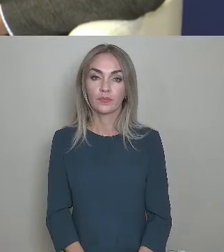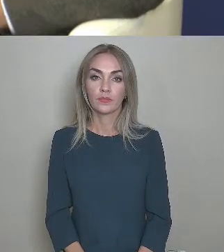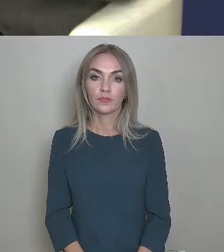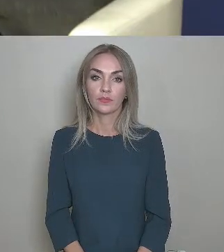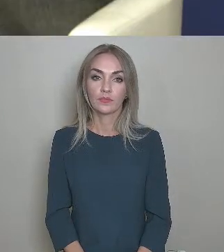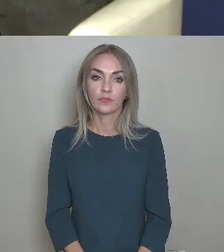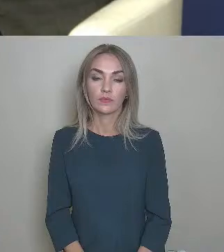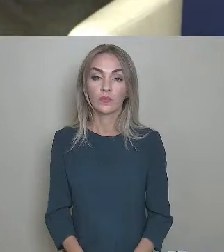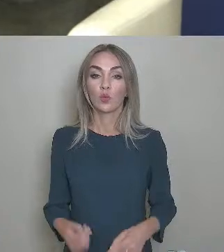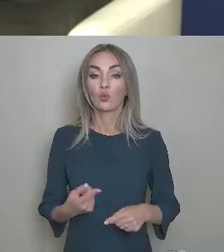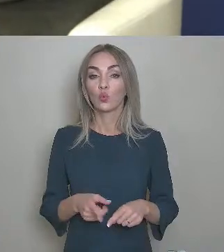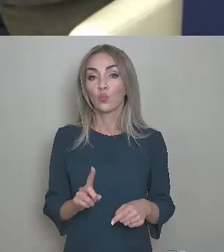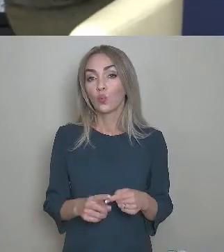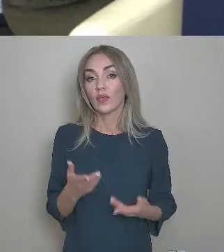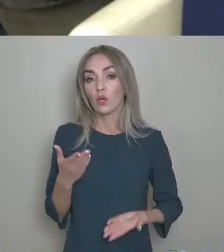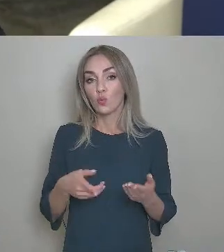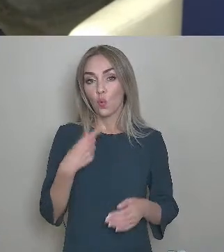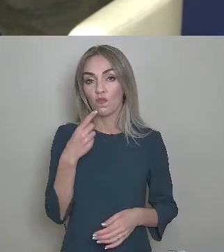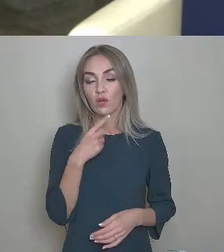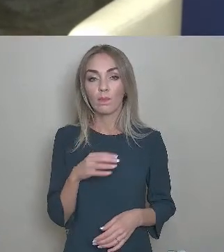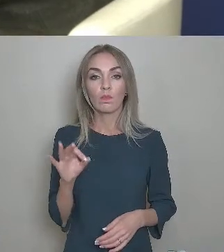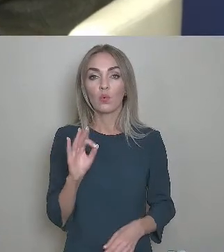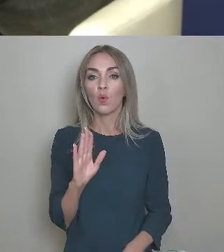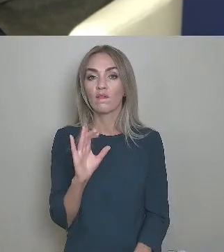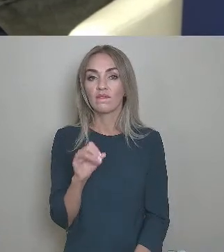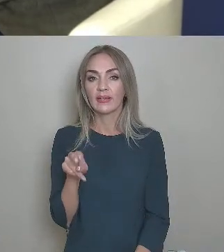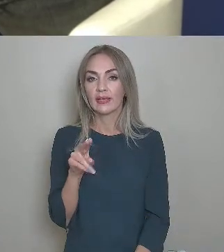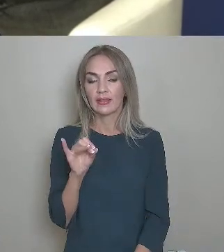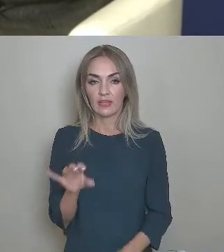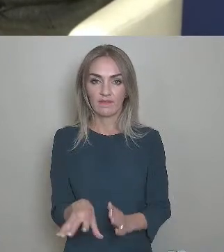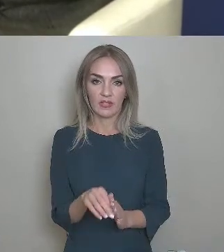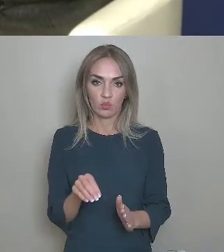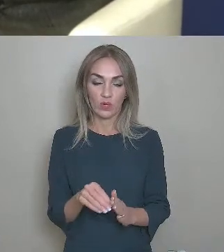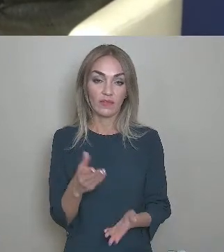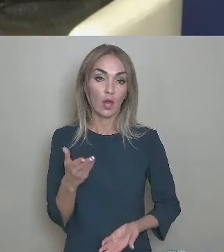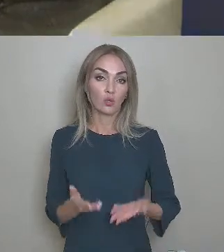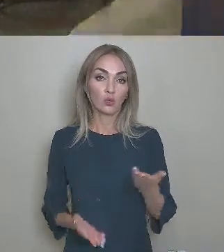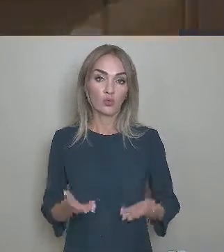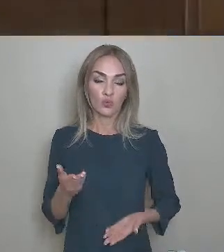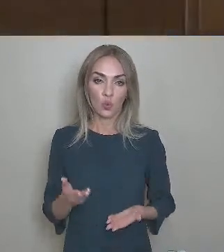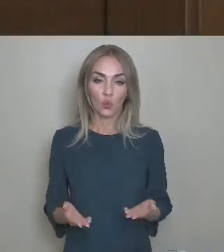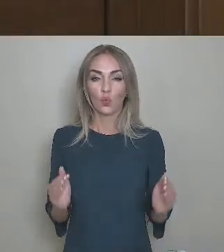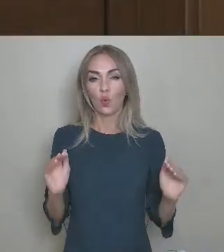nearest future. And if we are talking about the kinds of election,